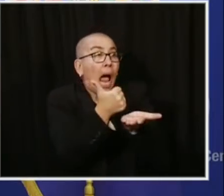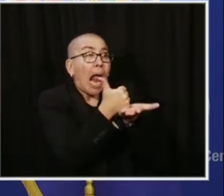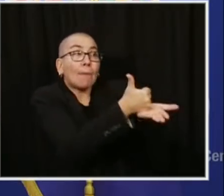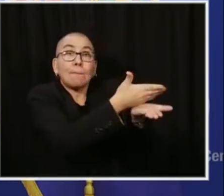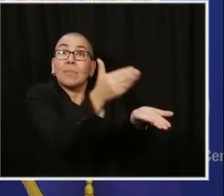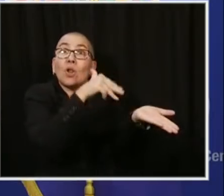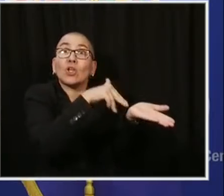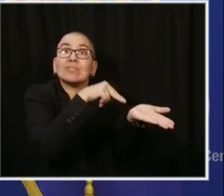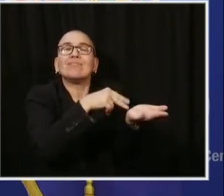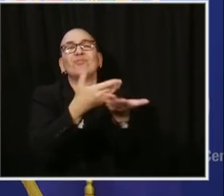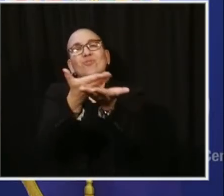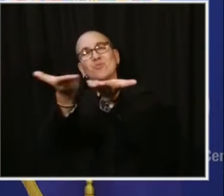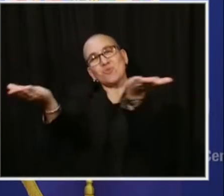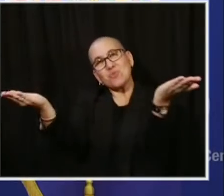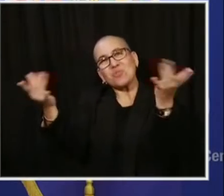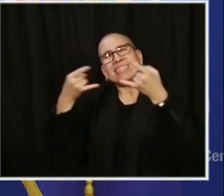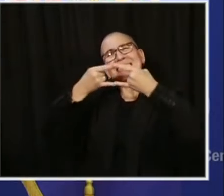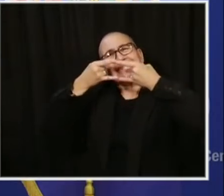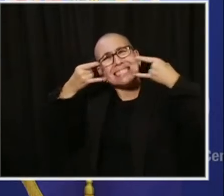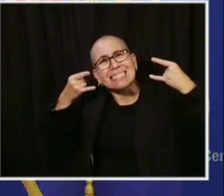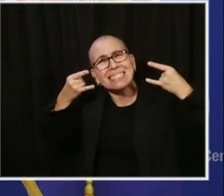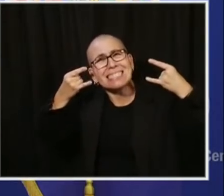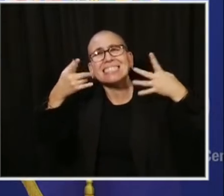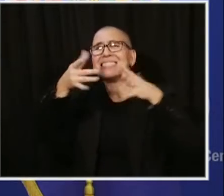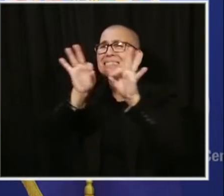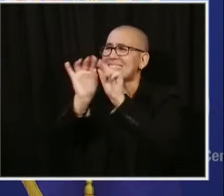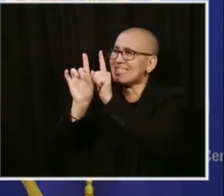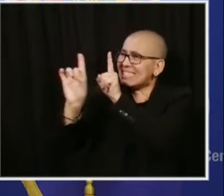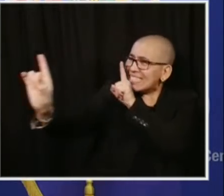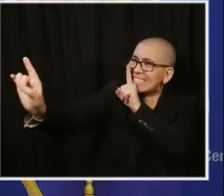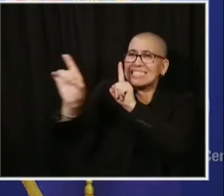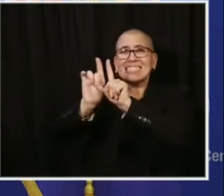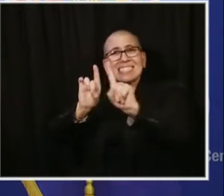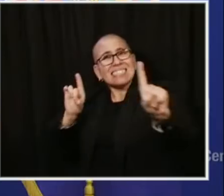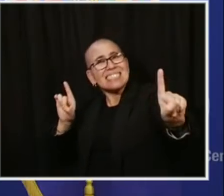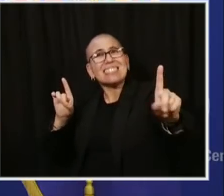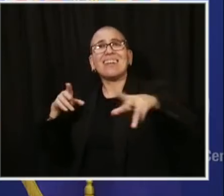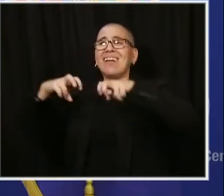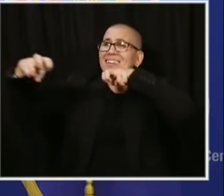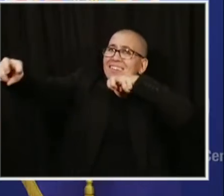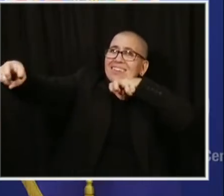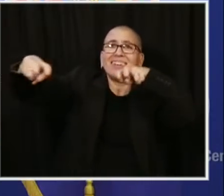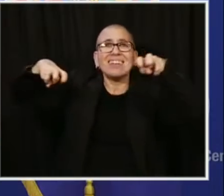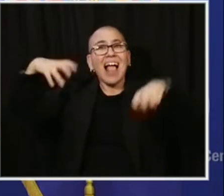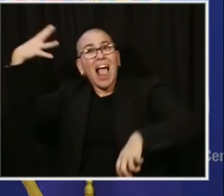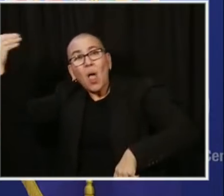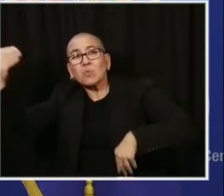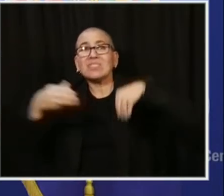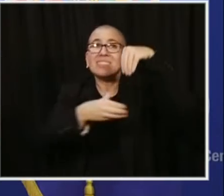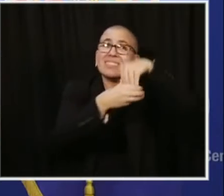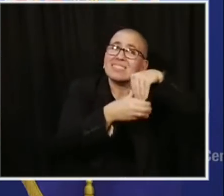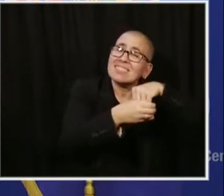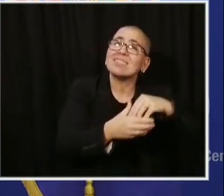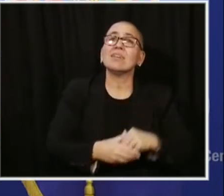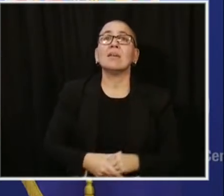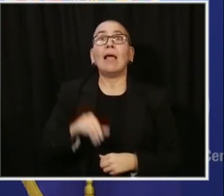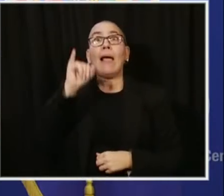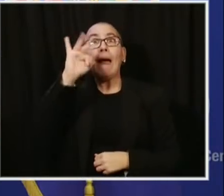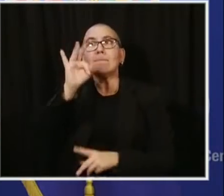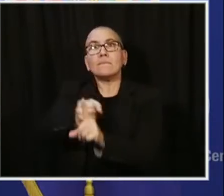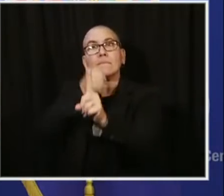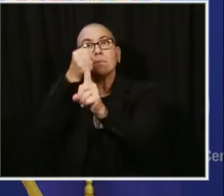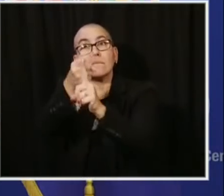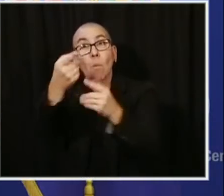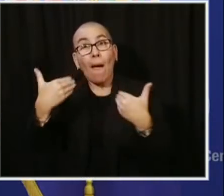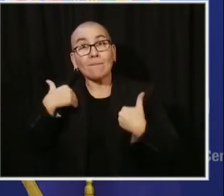and outdoors. Maintain the emotional connection. While we understand we have to be apart, we really want to encourage people to be aware of your